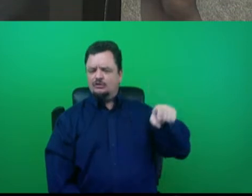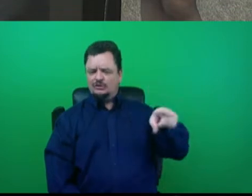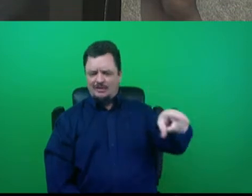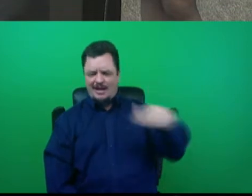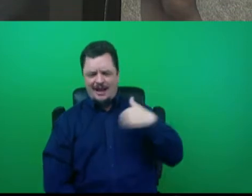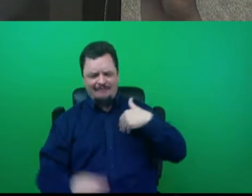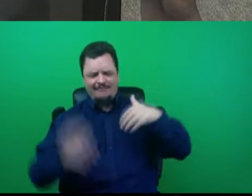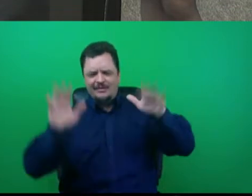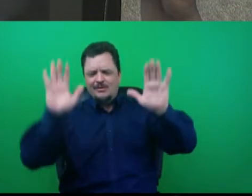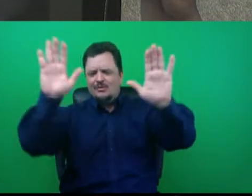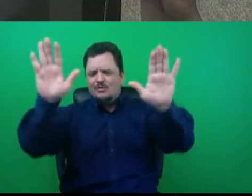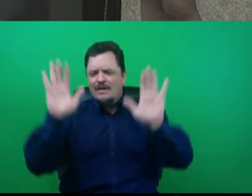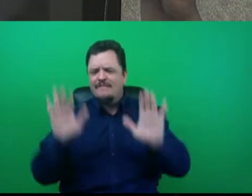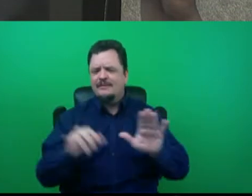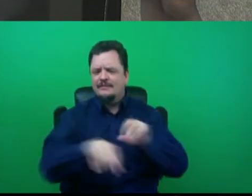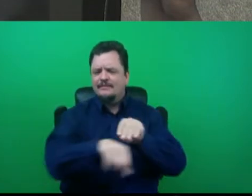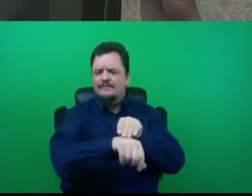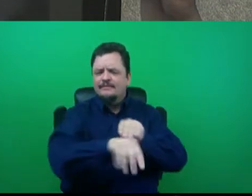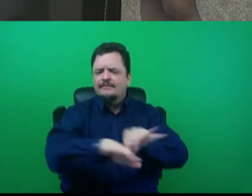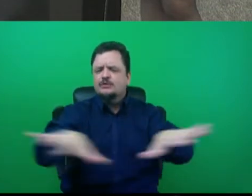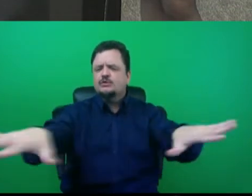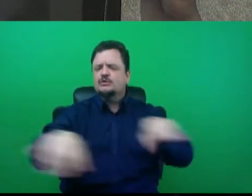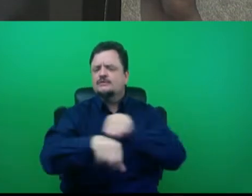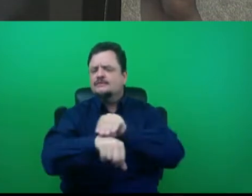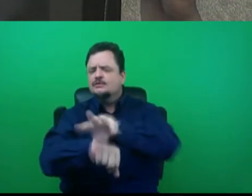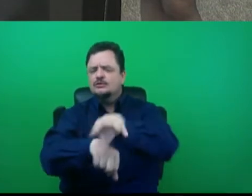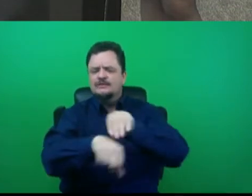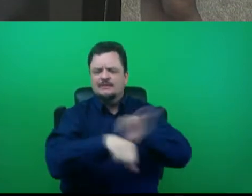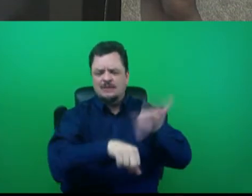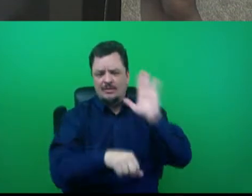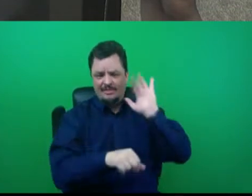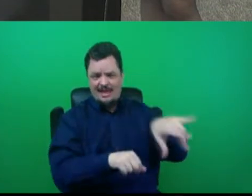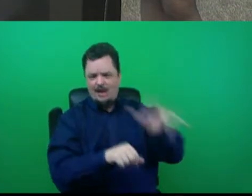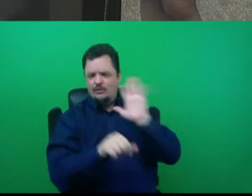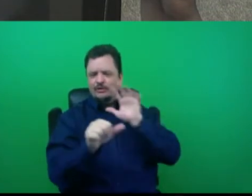will last. And so thank you so much.